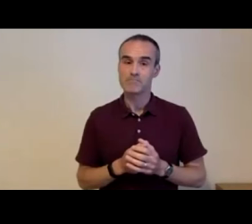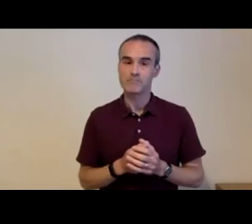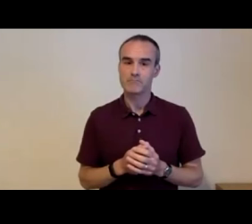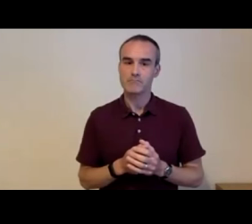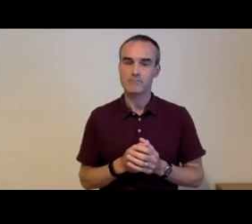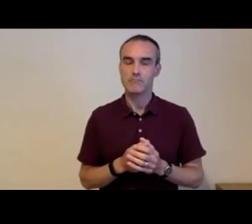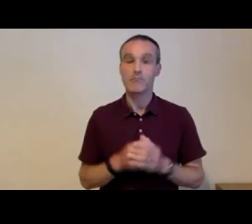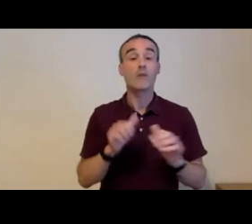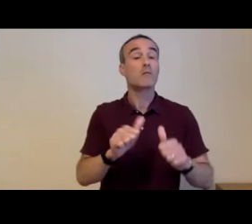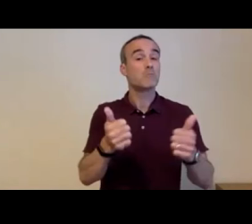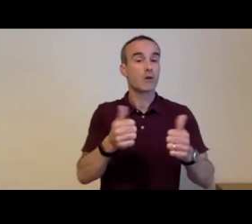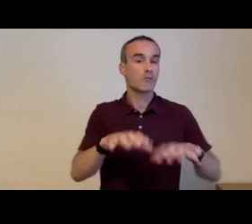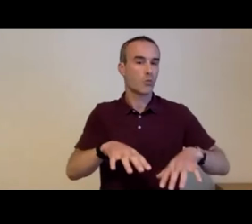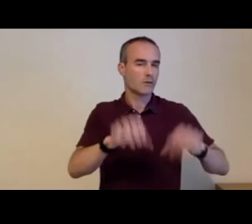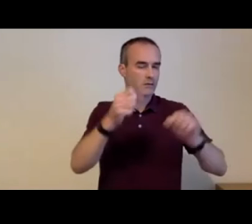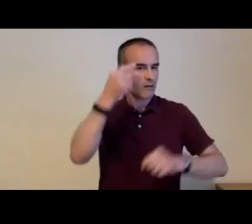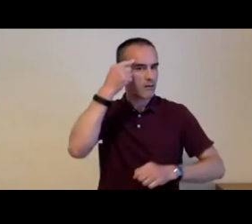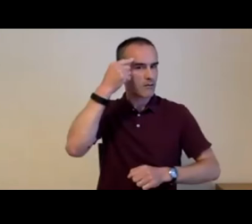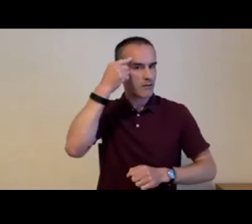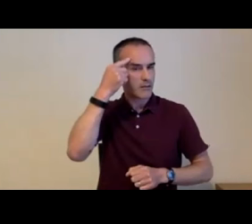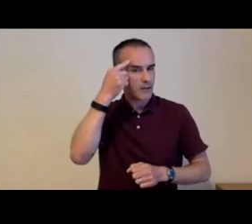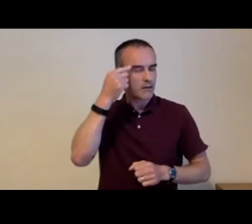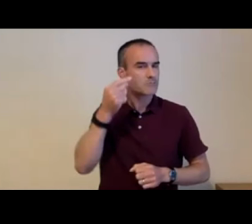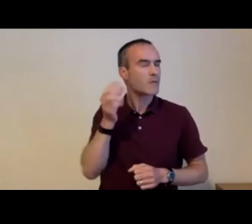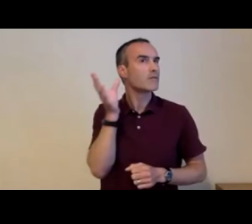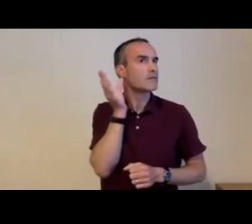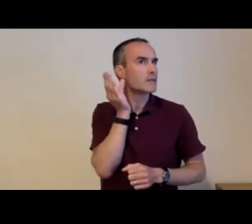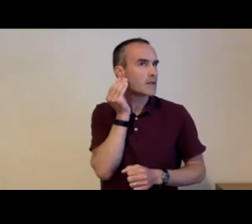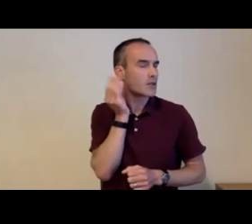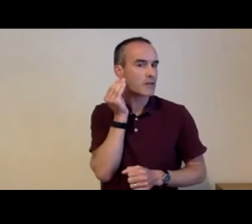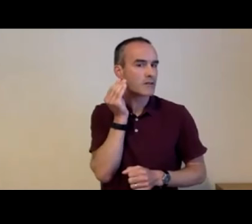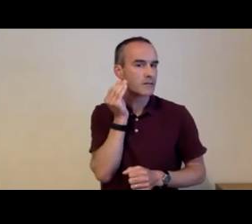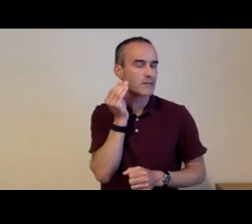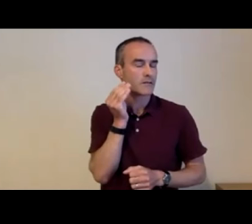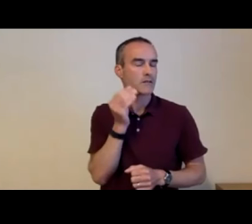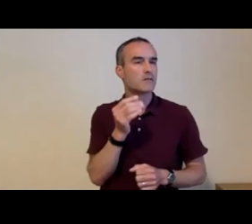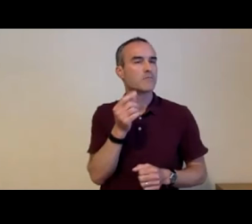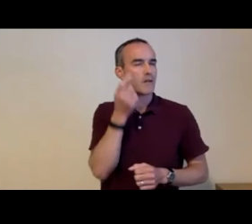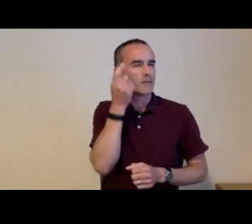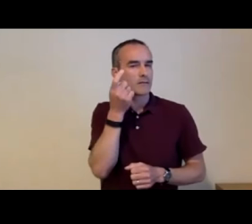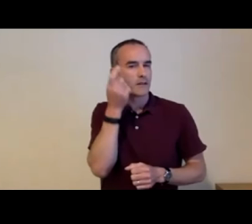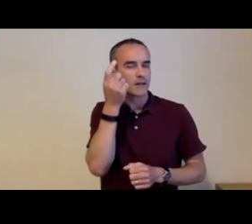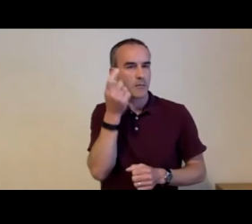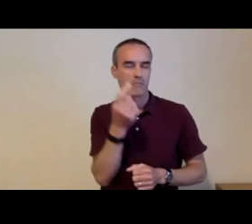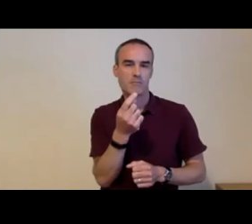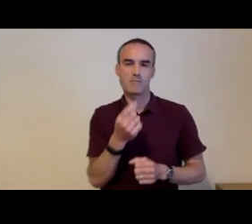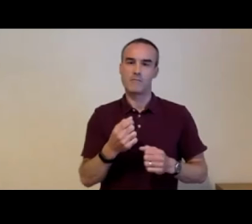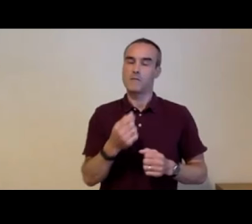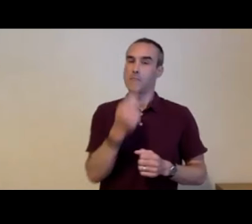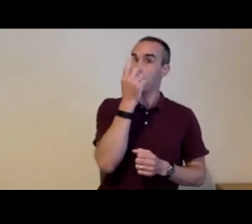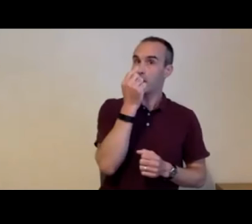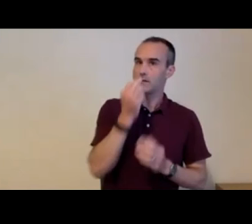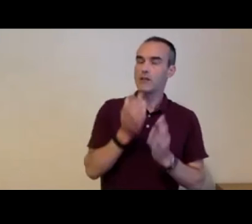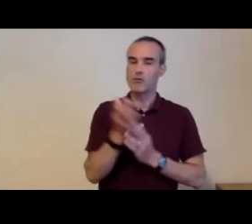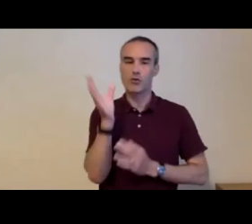So let's start by considering the sense of hearing and considering the abilities that it gives us. The ability